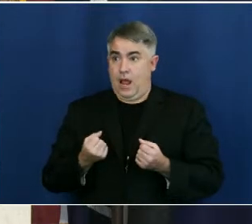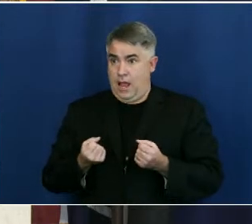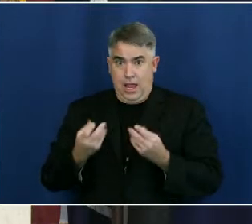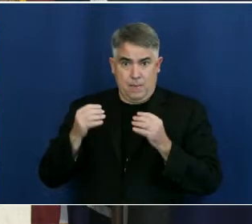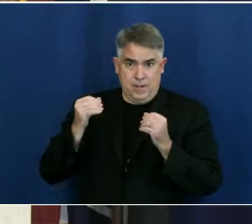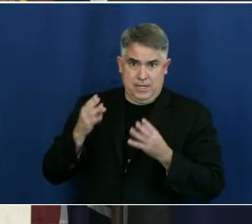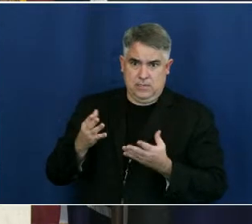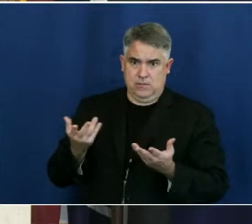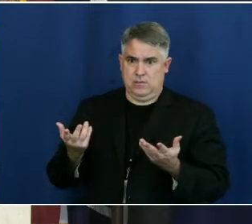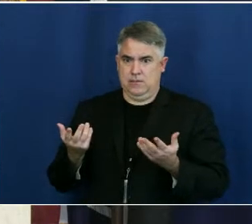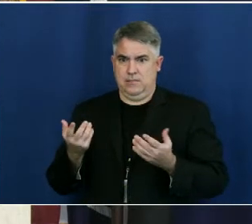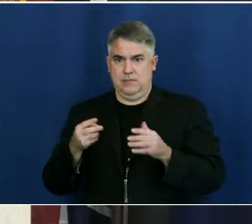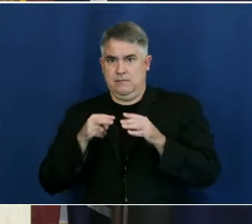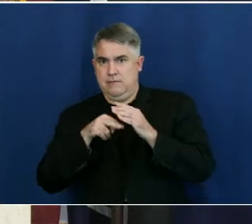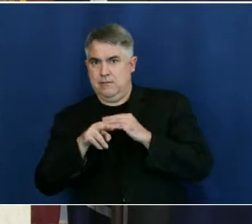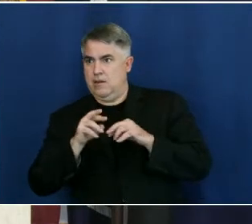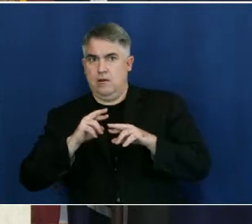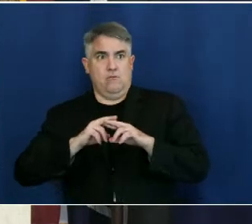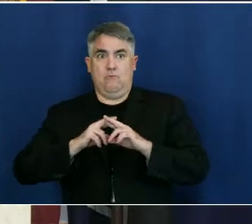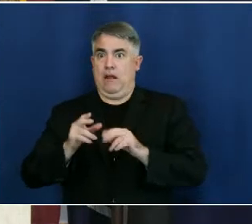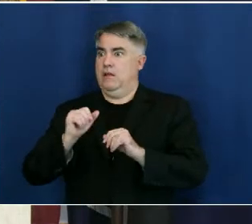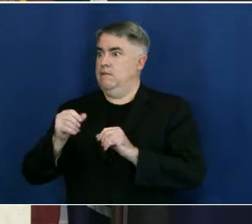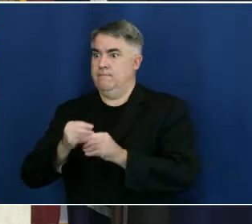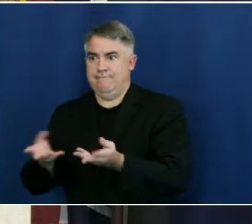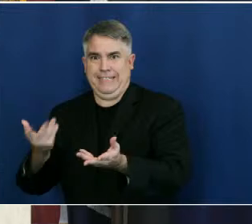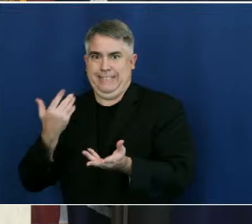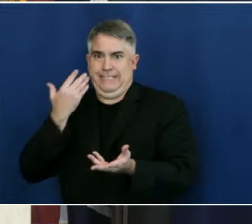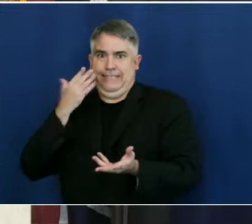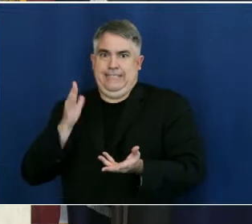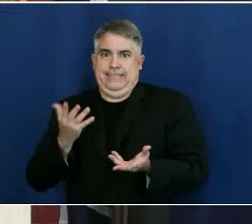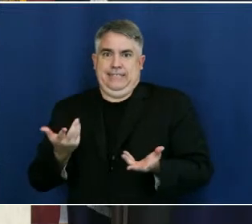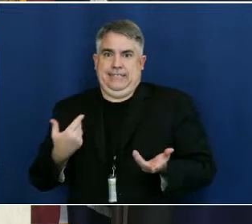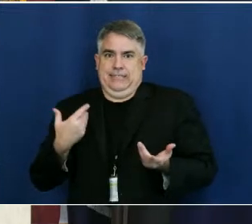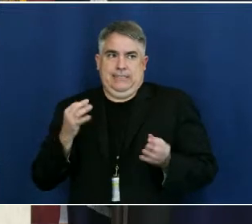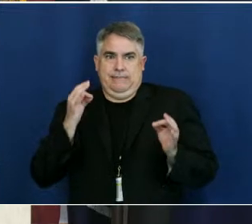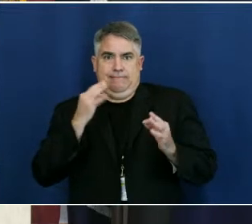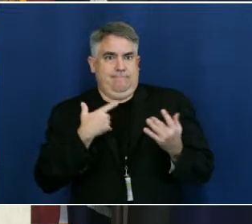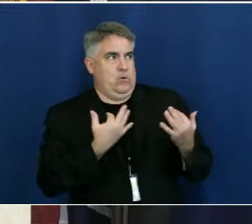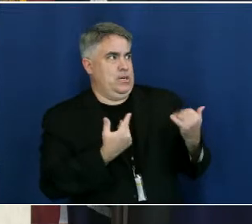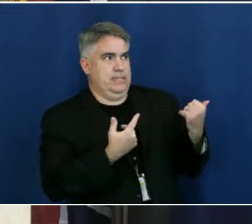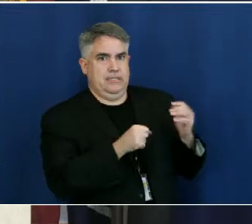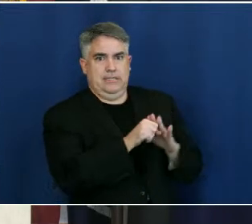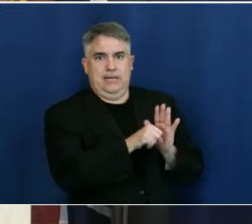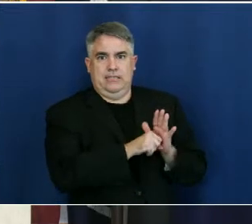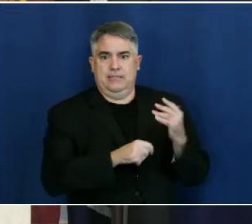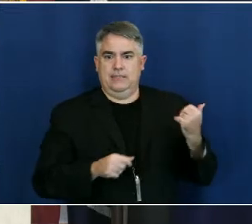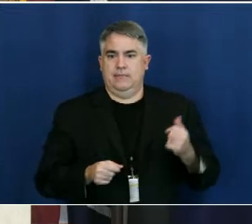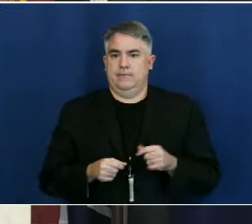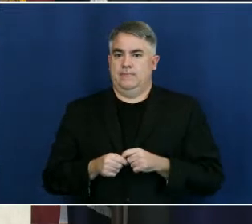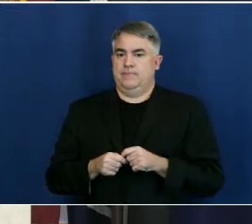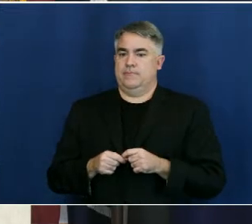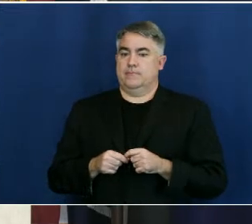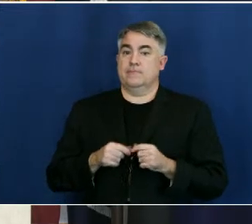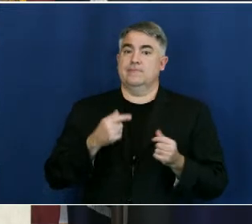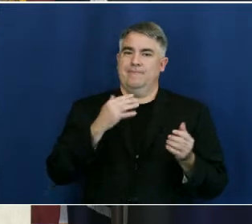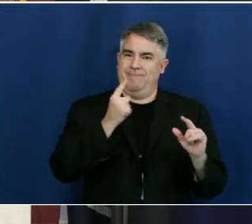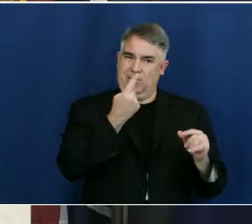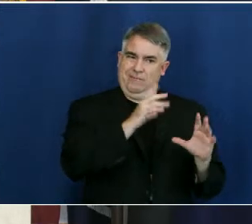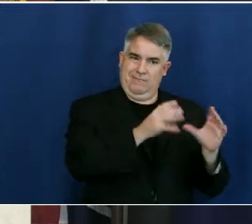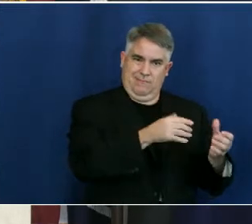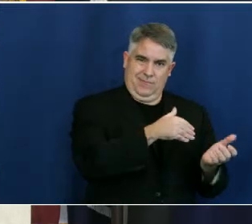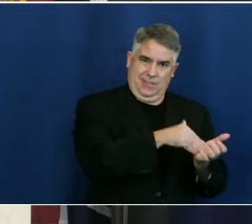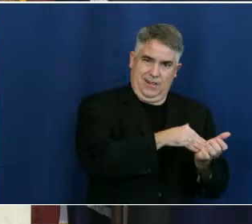happen. But we started with healthcare workers. When we had slack in the system, we opened up to 75 and older. When we had slack in the system, we opened up to 65 and